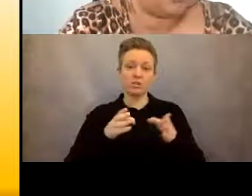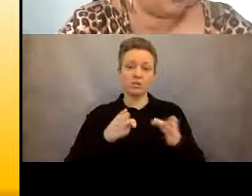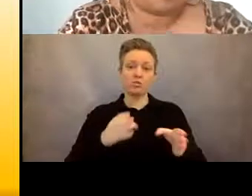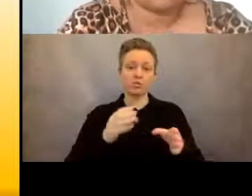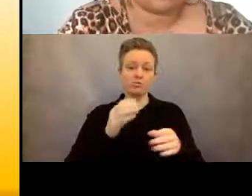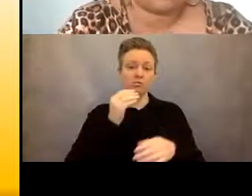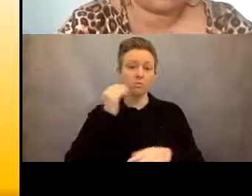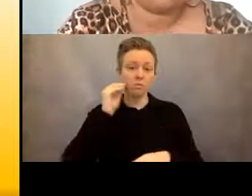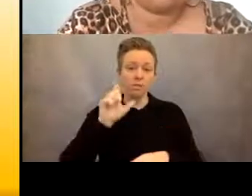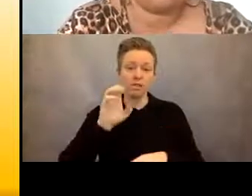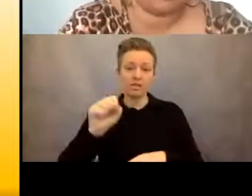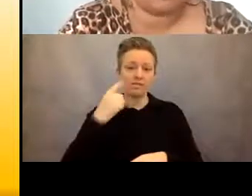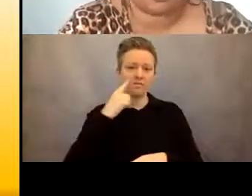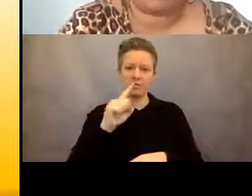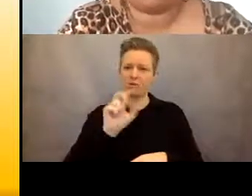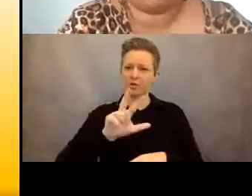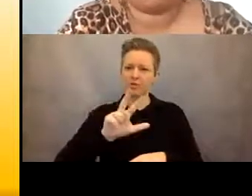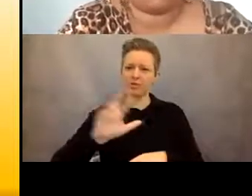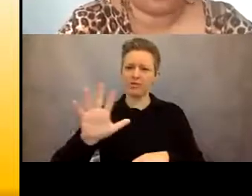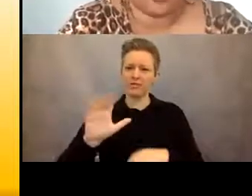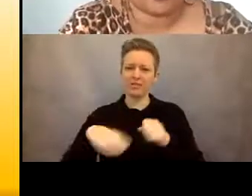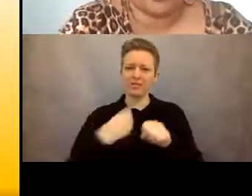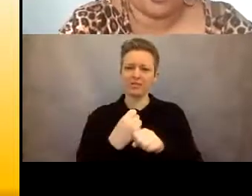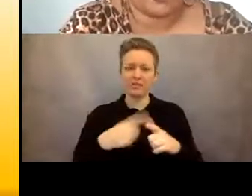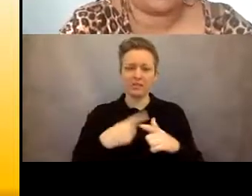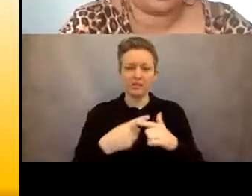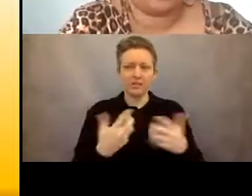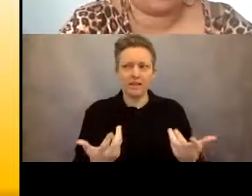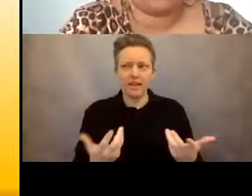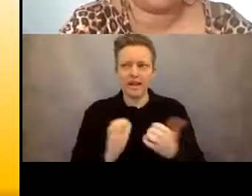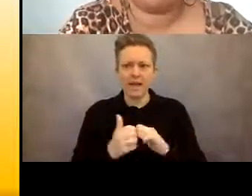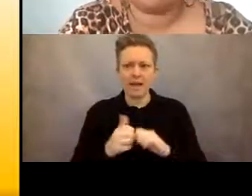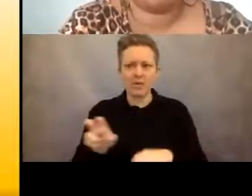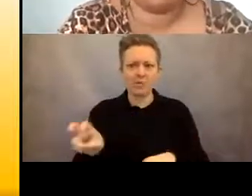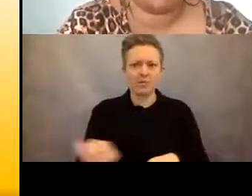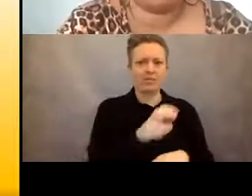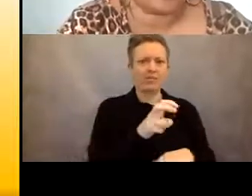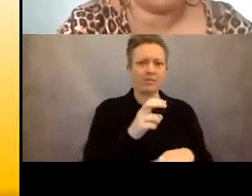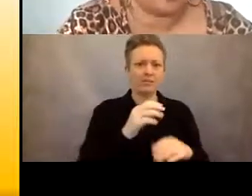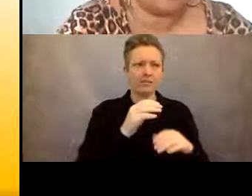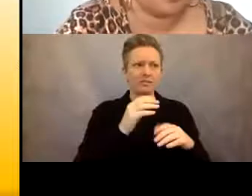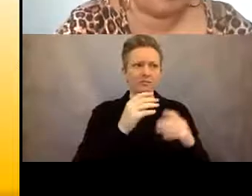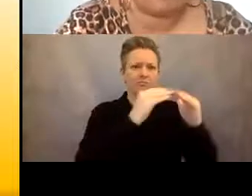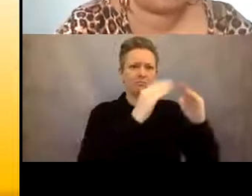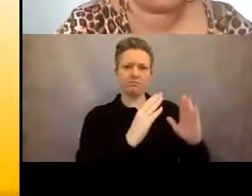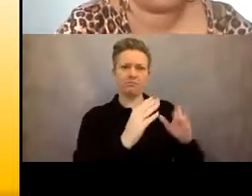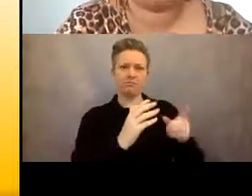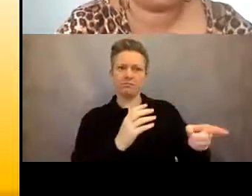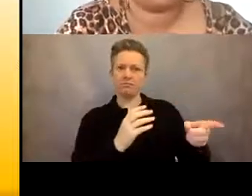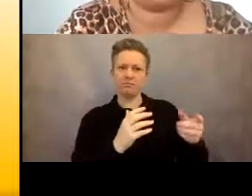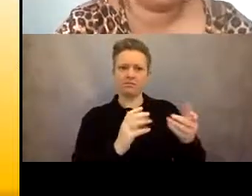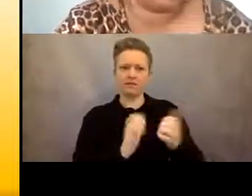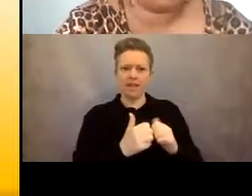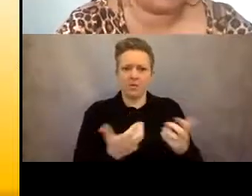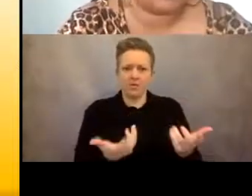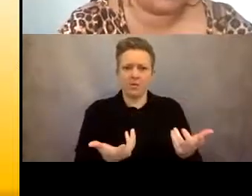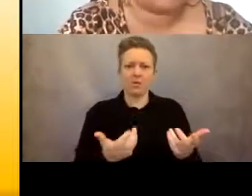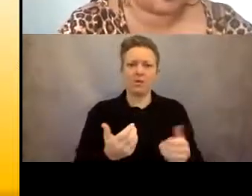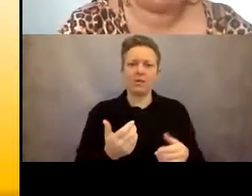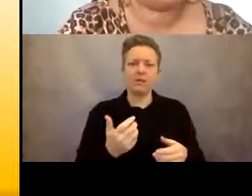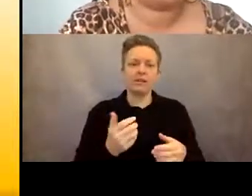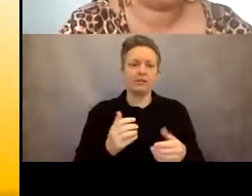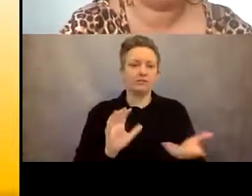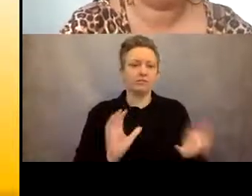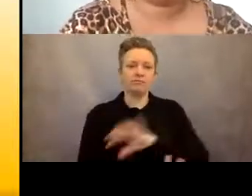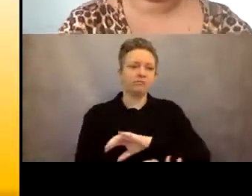how can she expect it to just be permanent, right? And so sometimes avoidant behaviors are a little bit more tricky, but they're really important to,